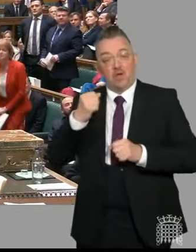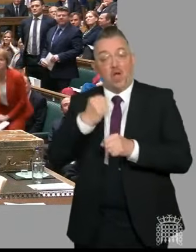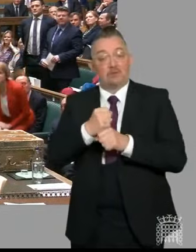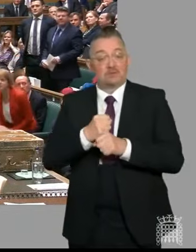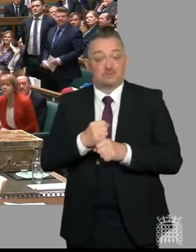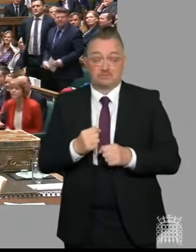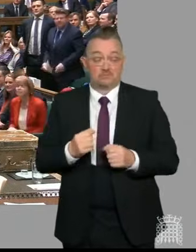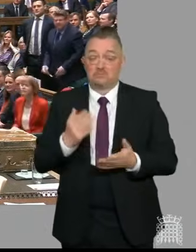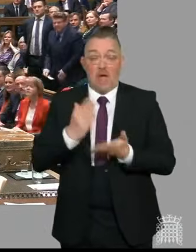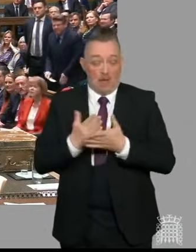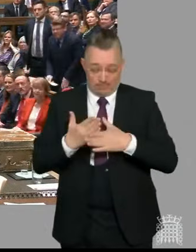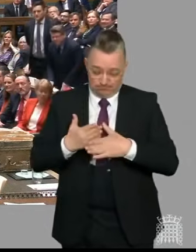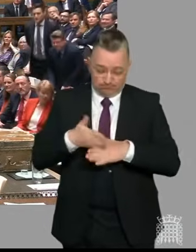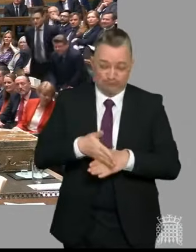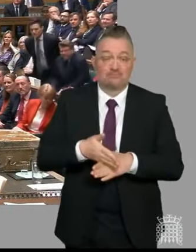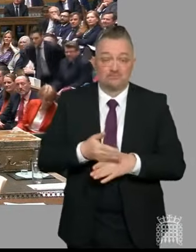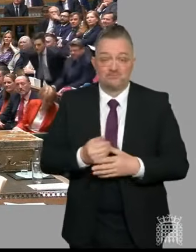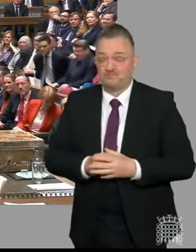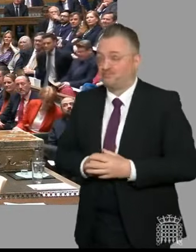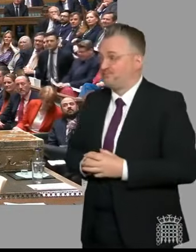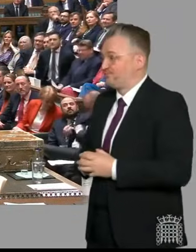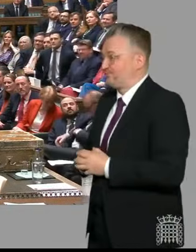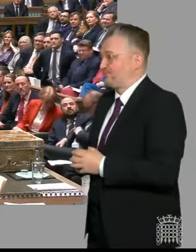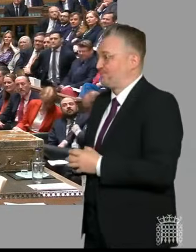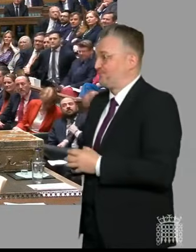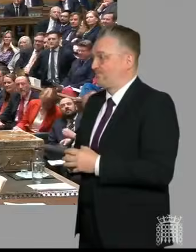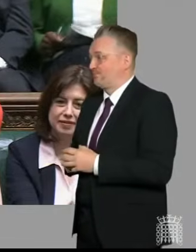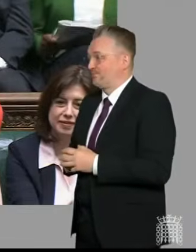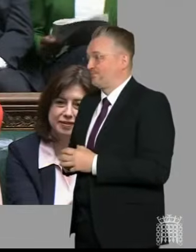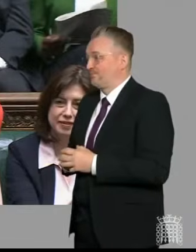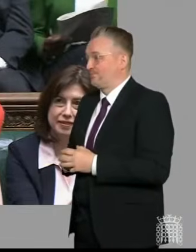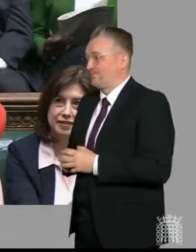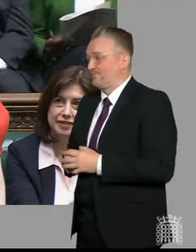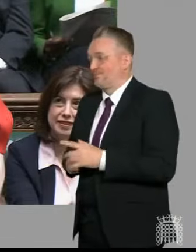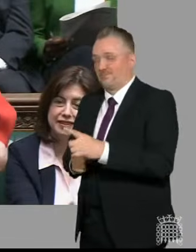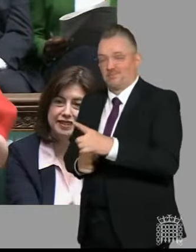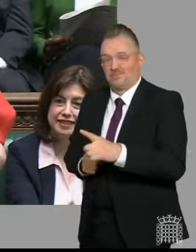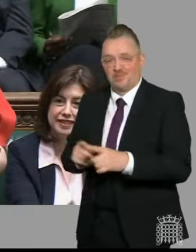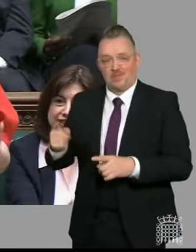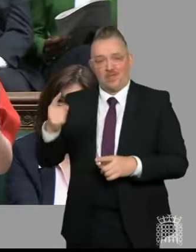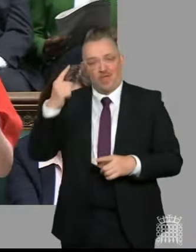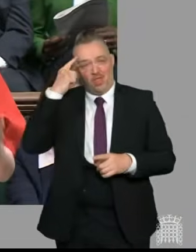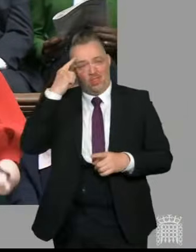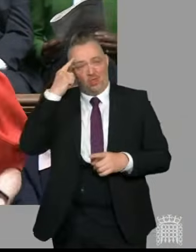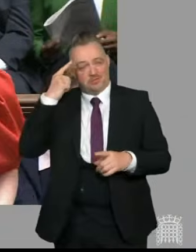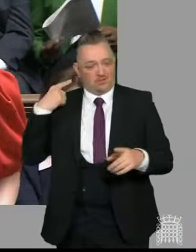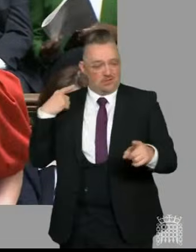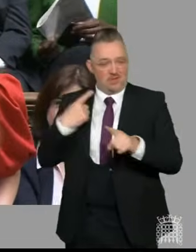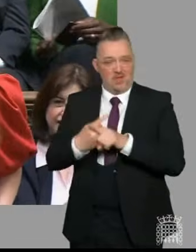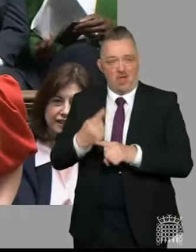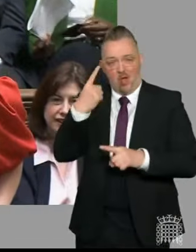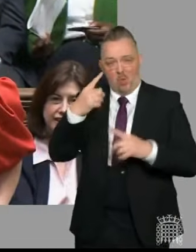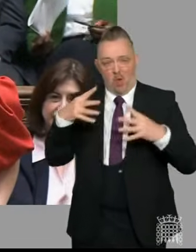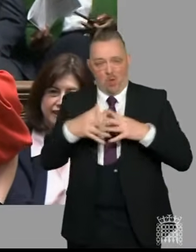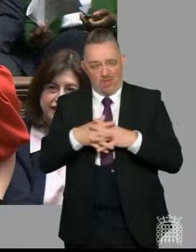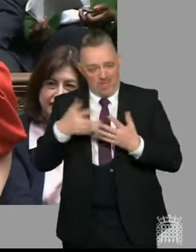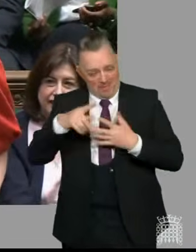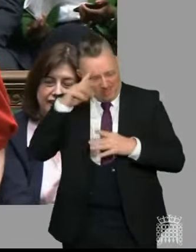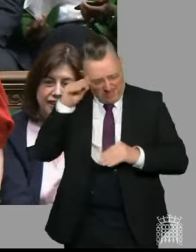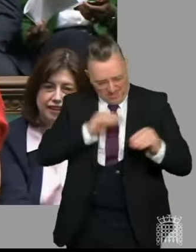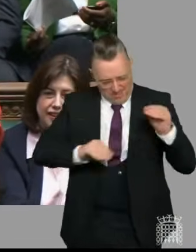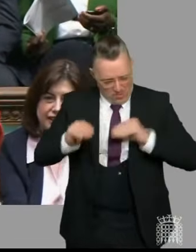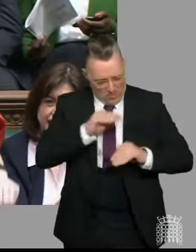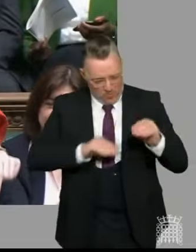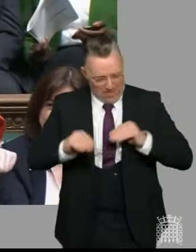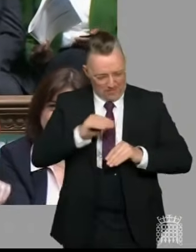Mr Speaker, he clearly thought he could spend all week obsessing over my living arrangements. He didn't even bother to read up on his own government's bill